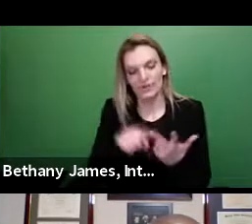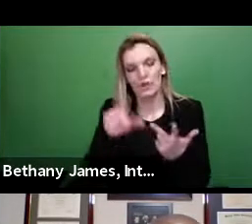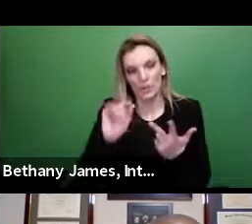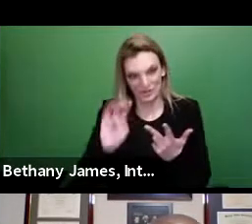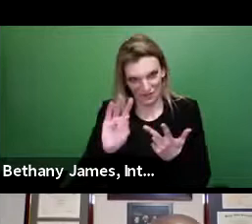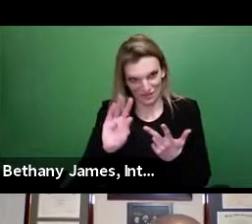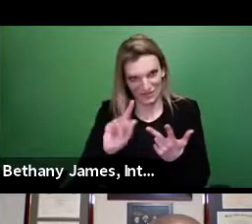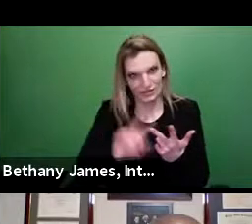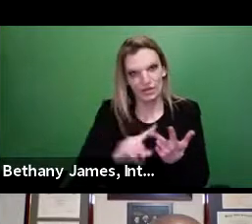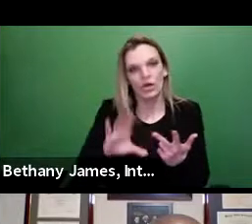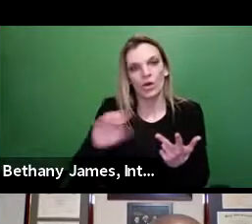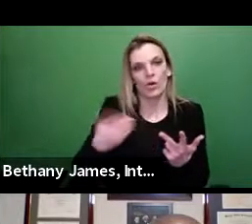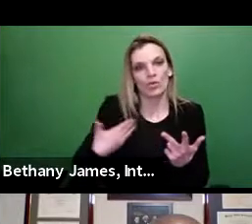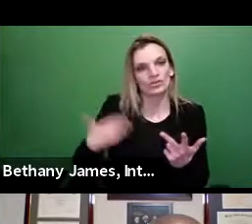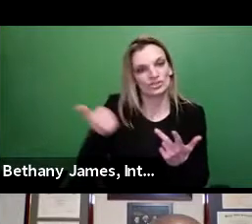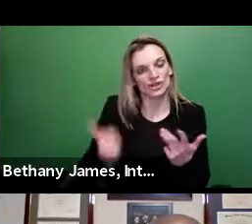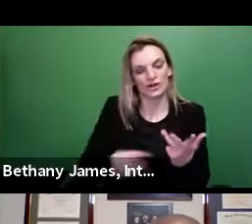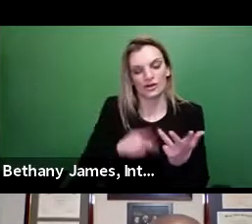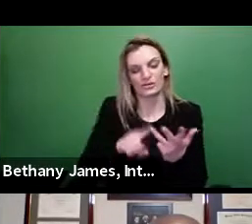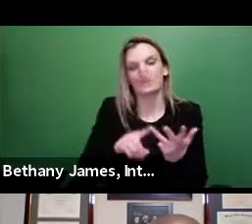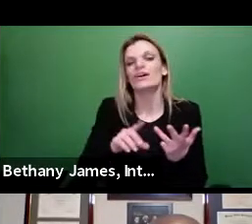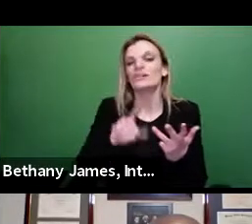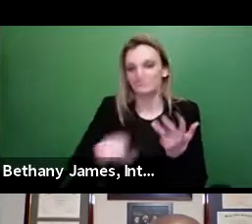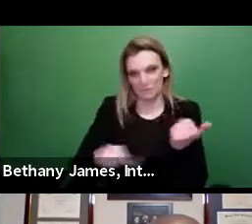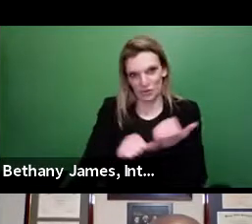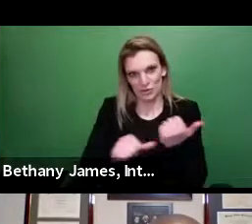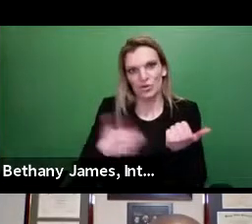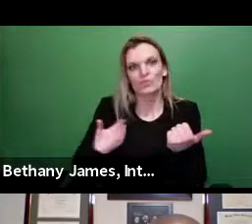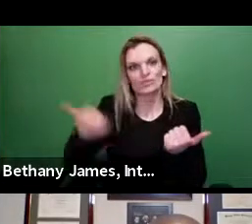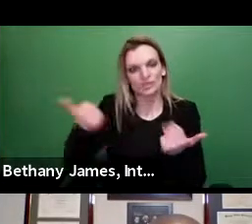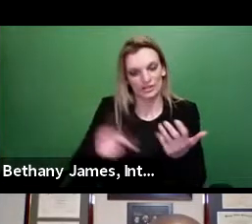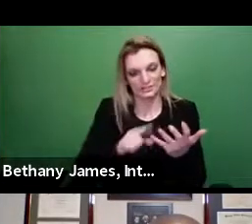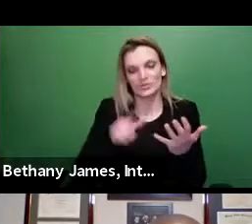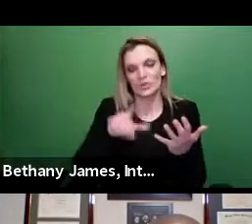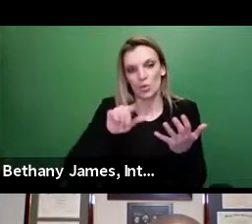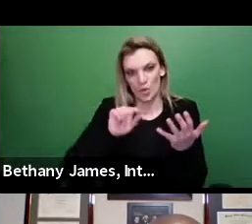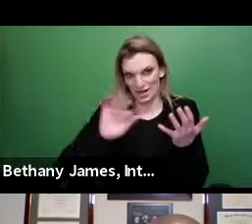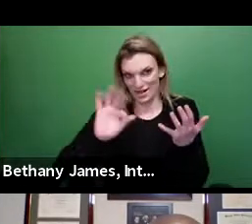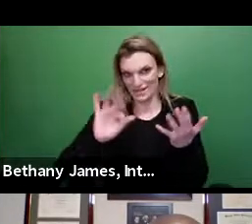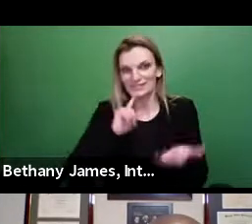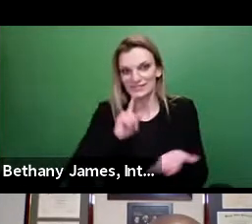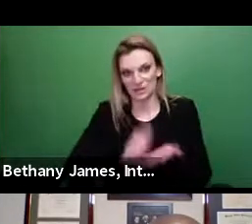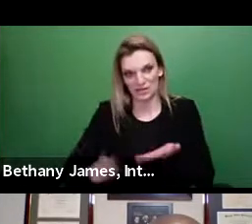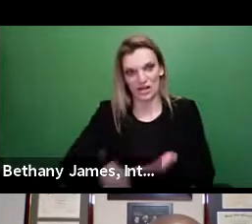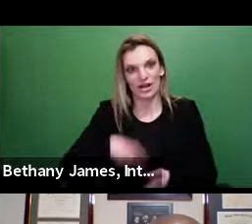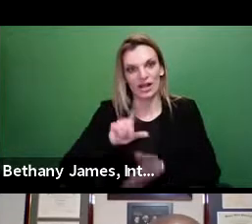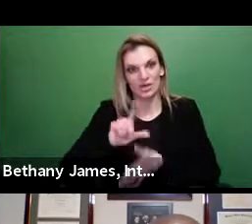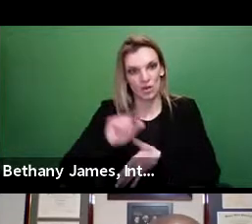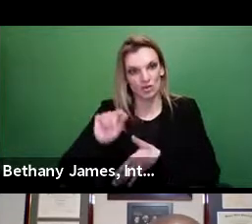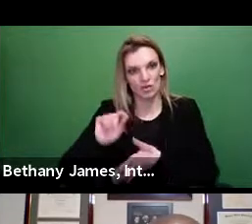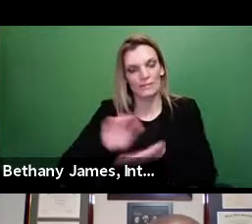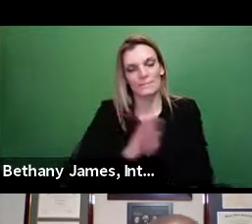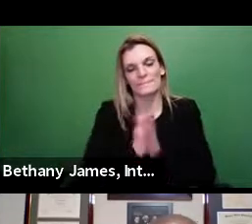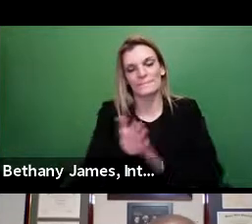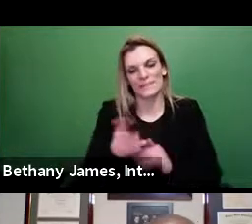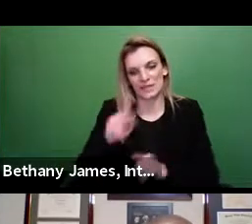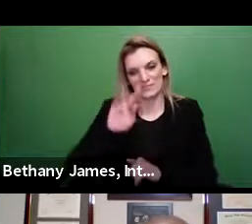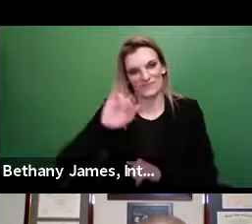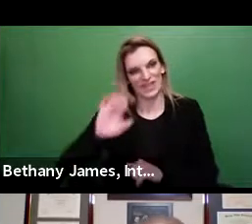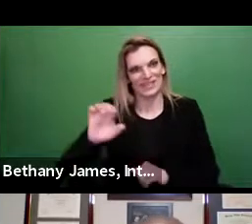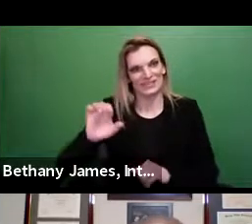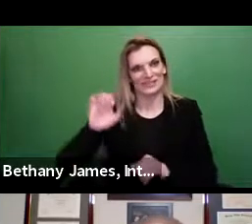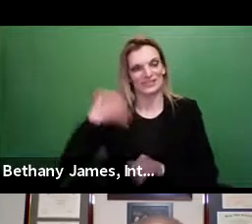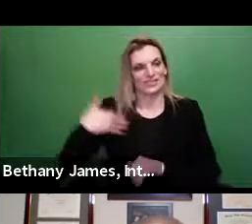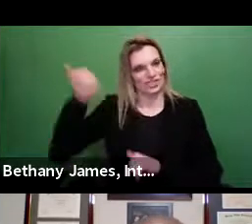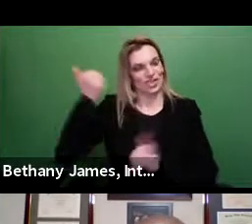she was co-chair, 2018 co-chair, 2019 secretary, and 2020 vice chair. So I don't